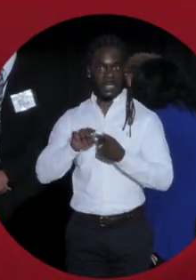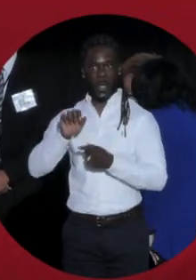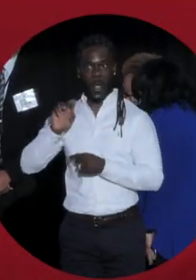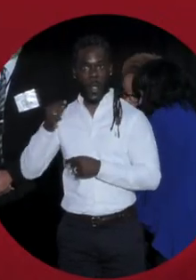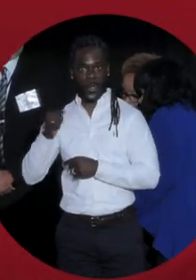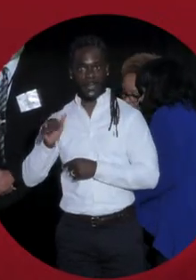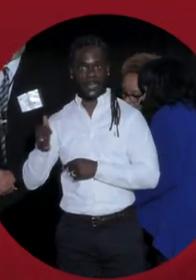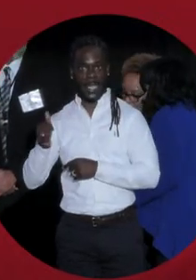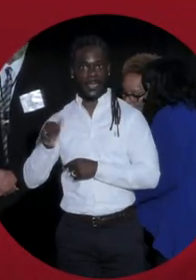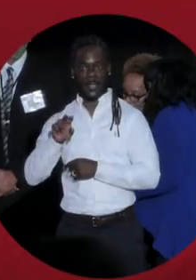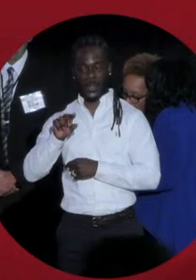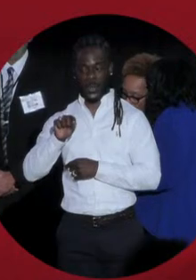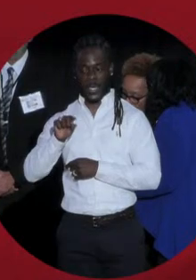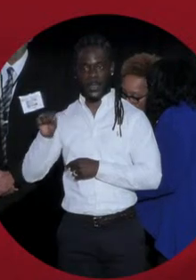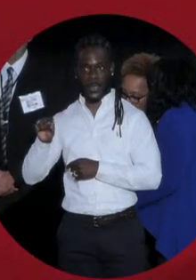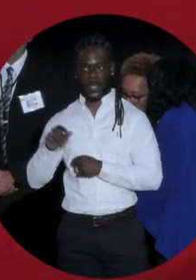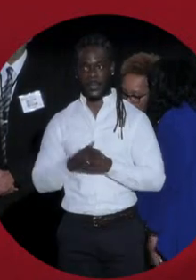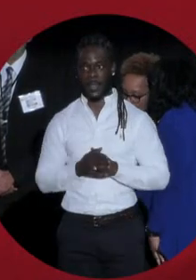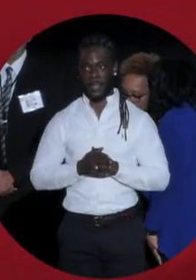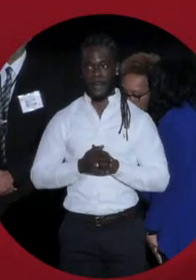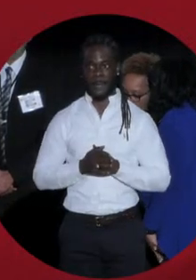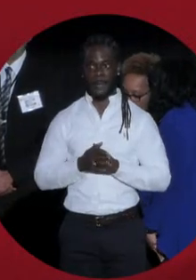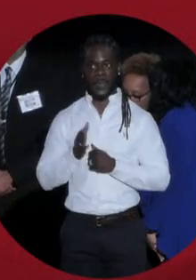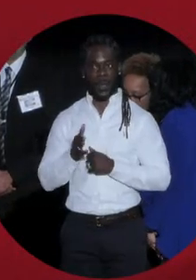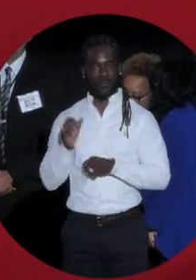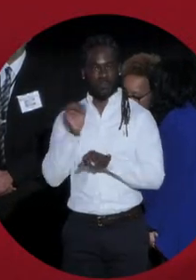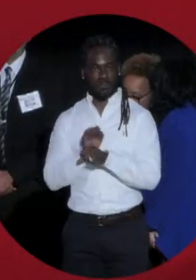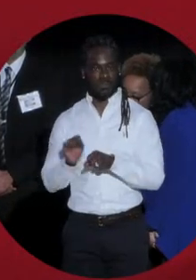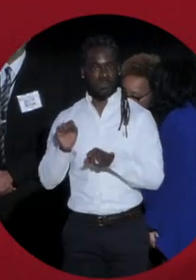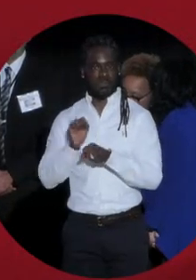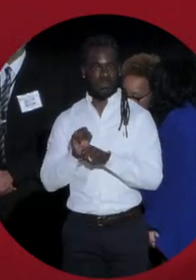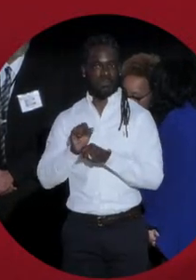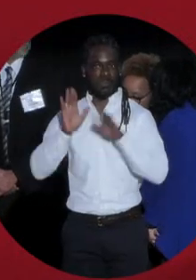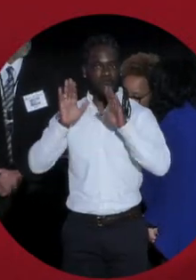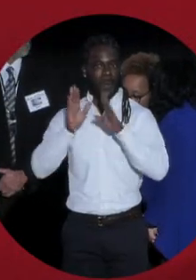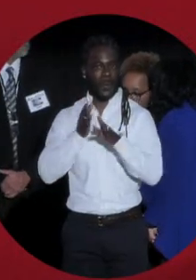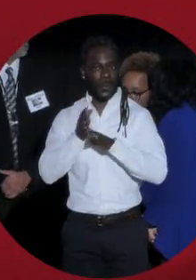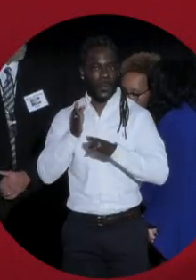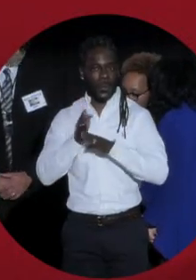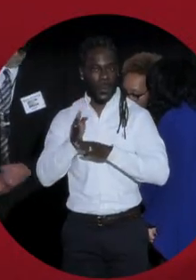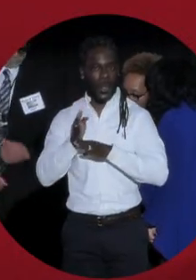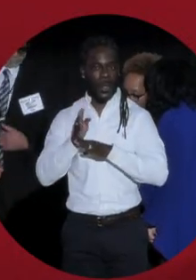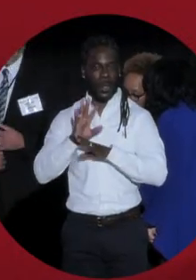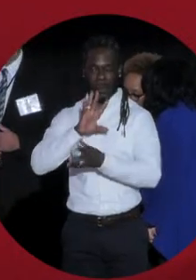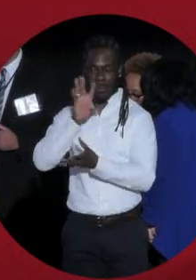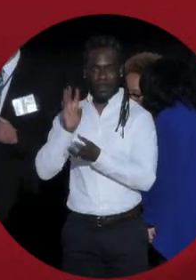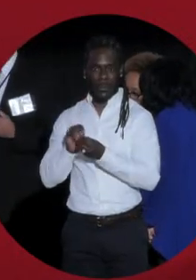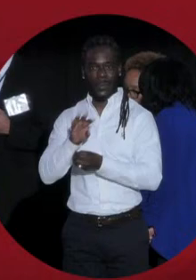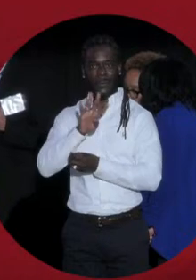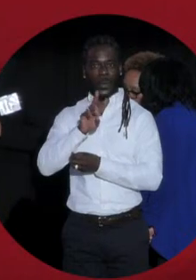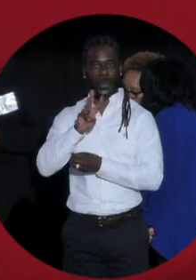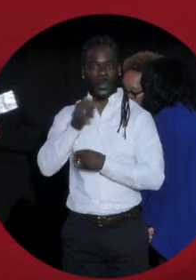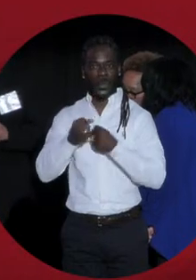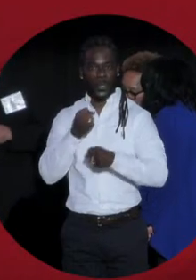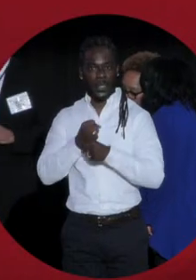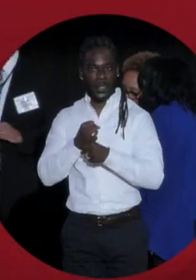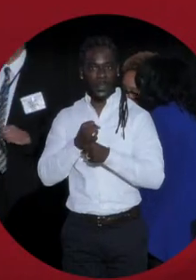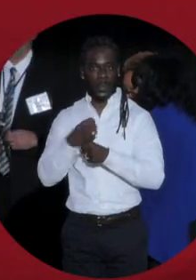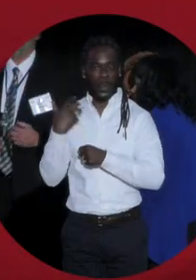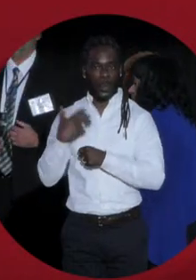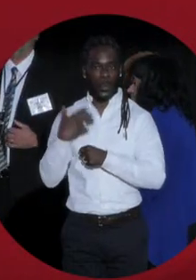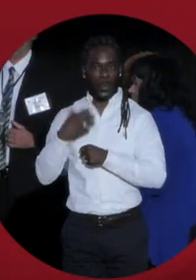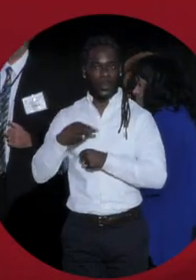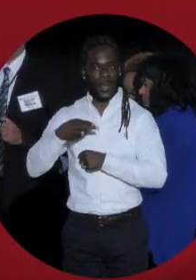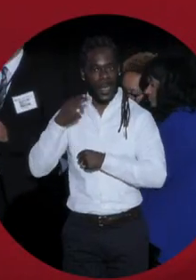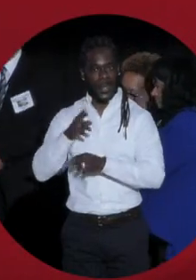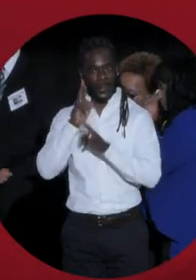August 10th, 2020. Her illustrious career spans 42 years, and she is highly